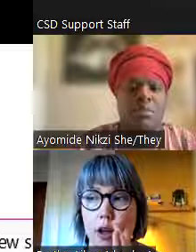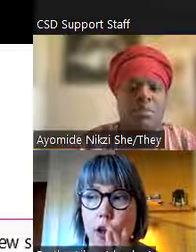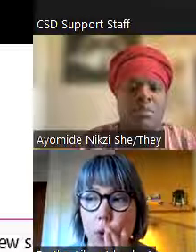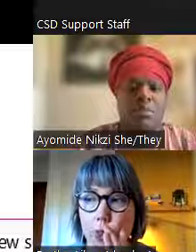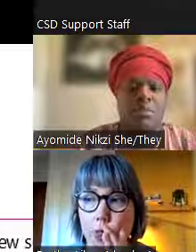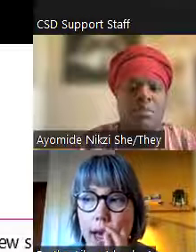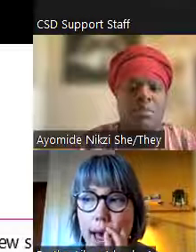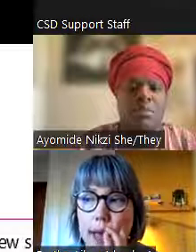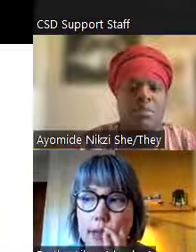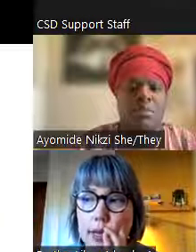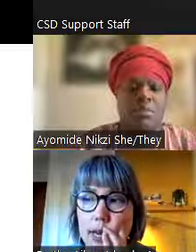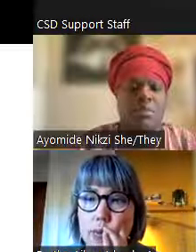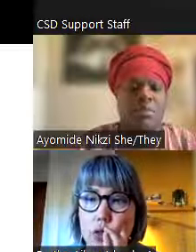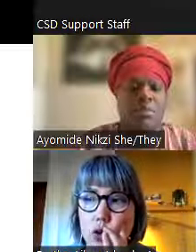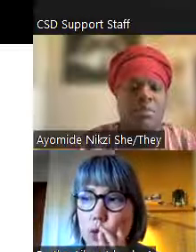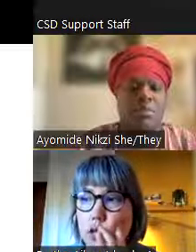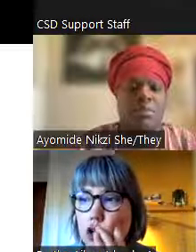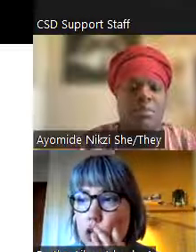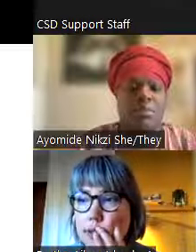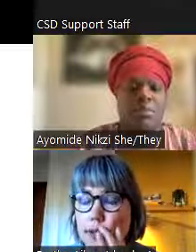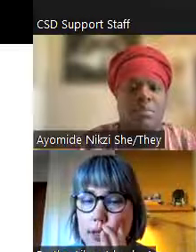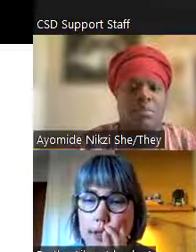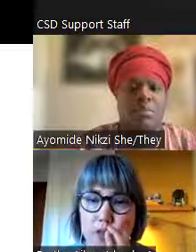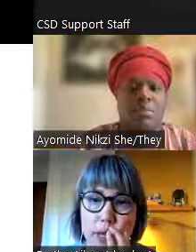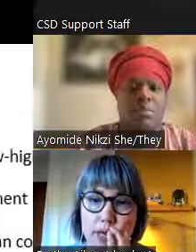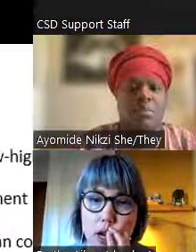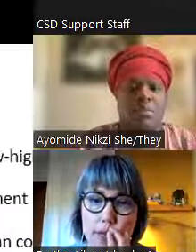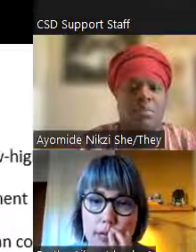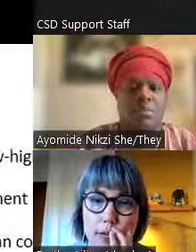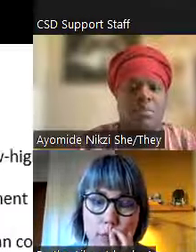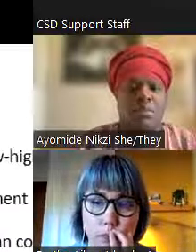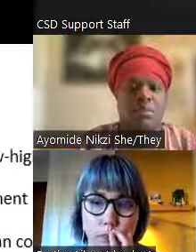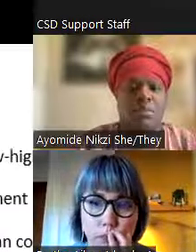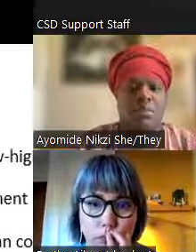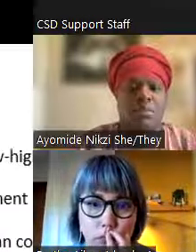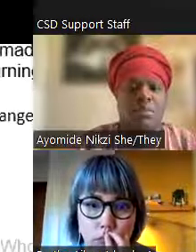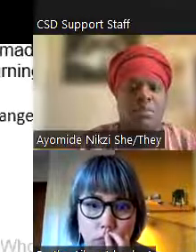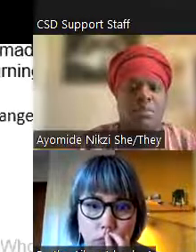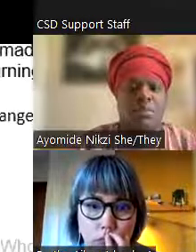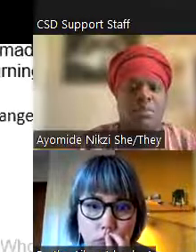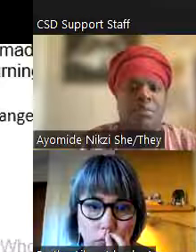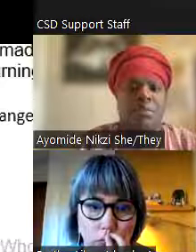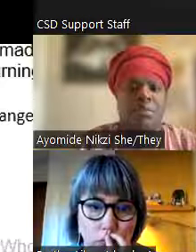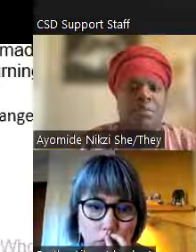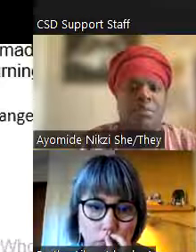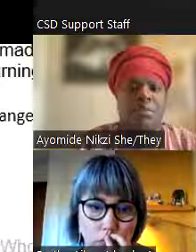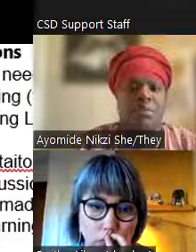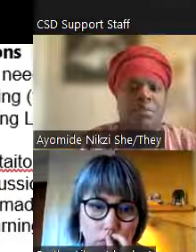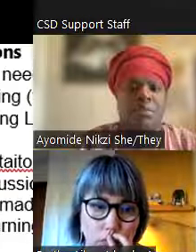okay with it as attempts to reach consensus have been exhausted.